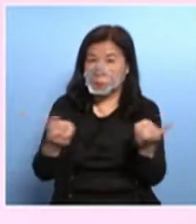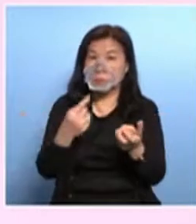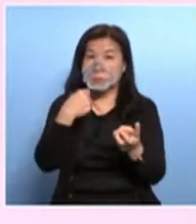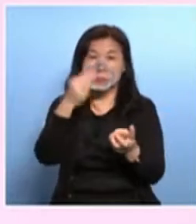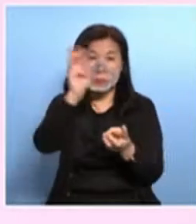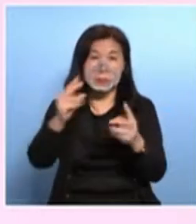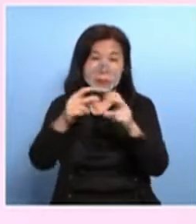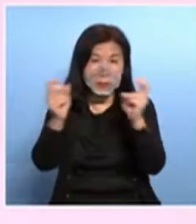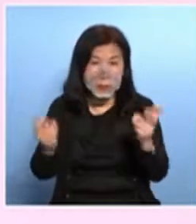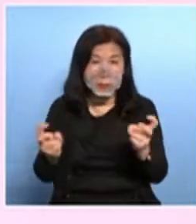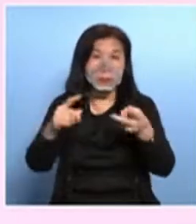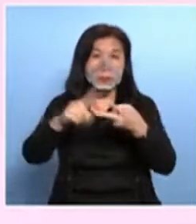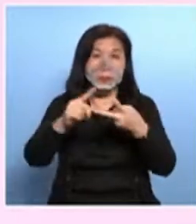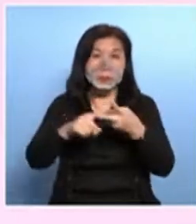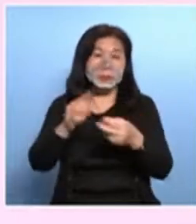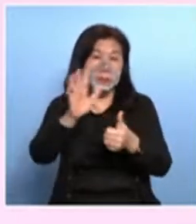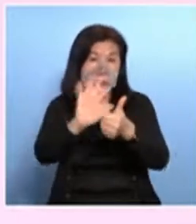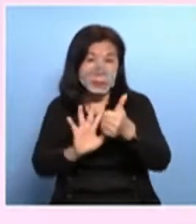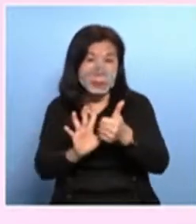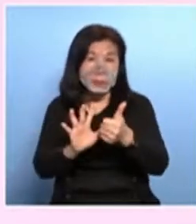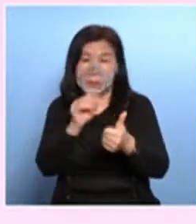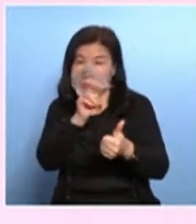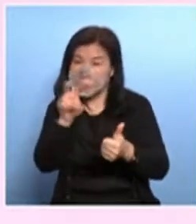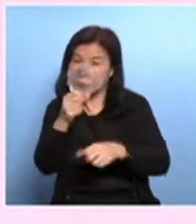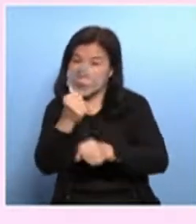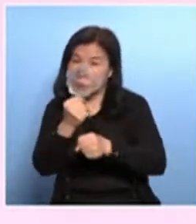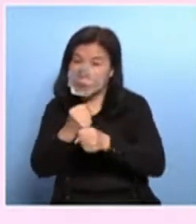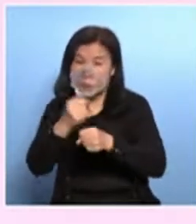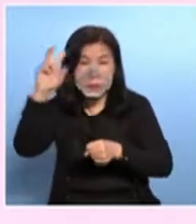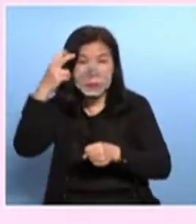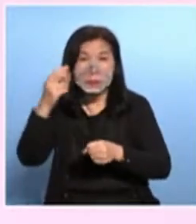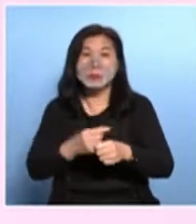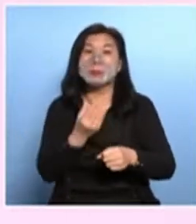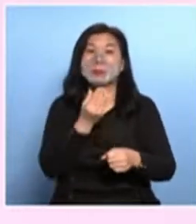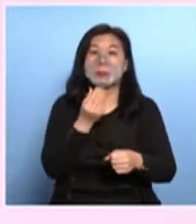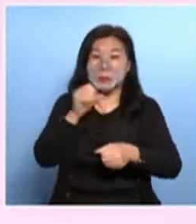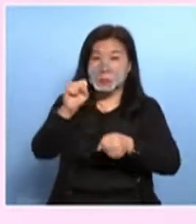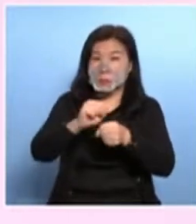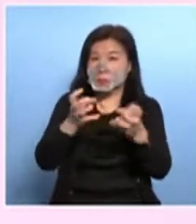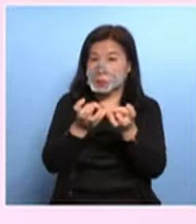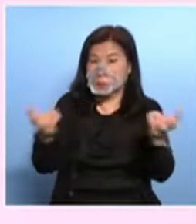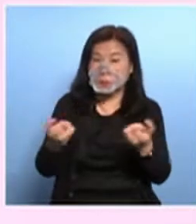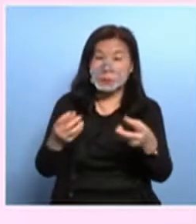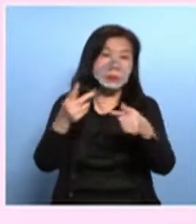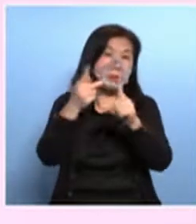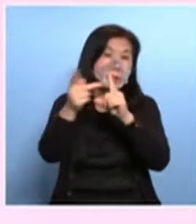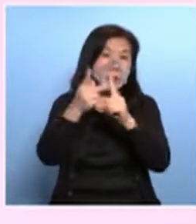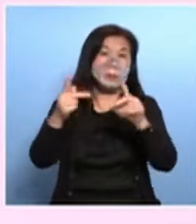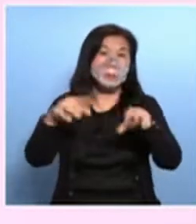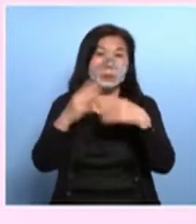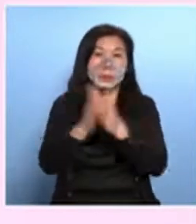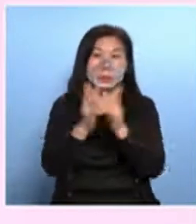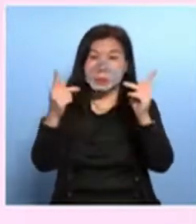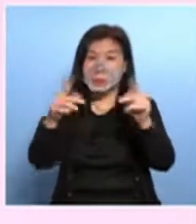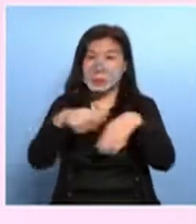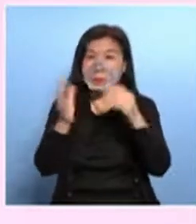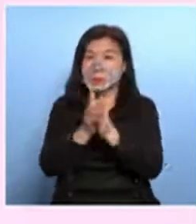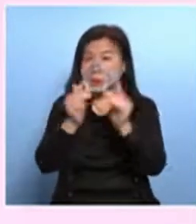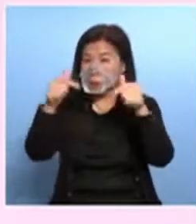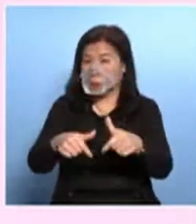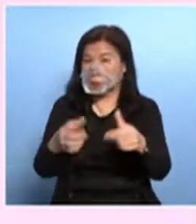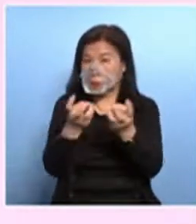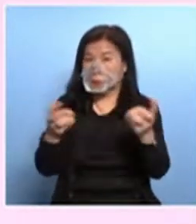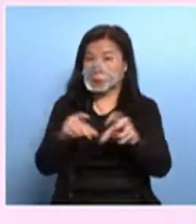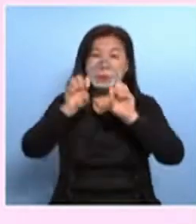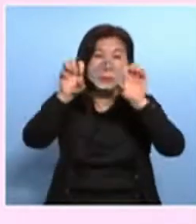development, and economic activities in the districts. The government is actively taking forward a series of new railway projects, among which the environmental impact